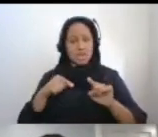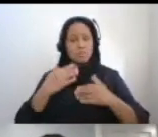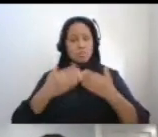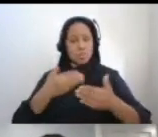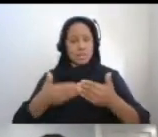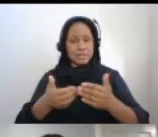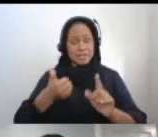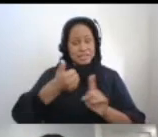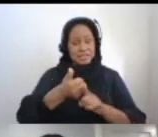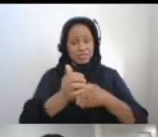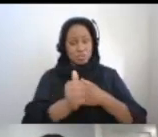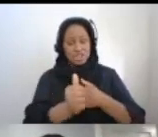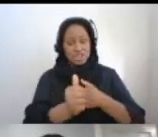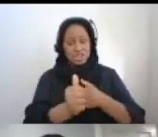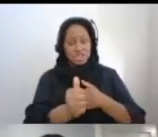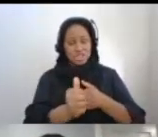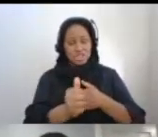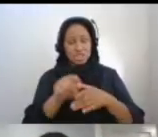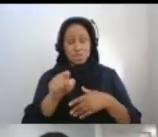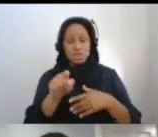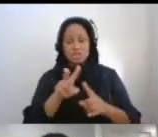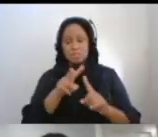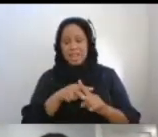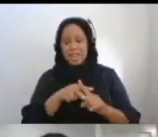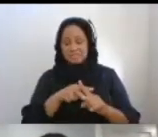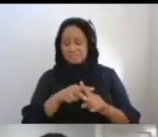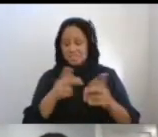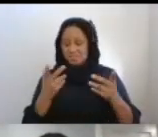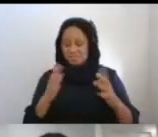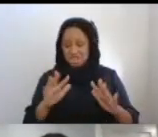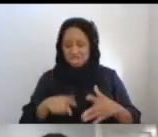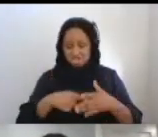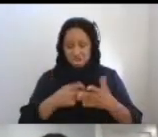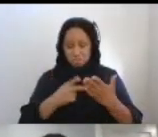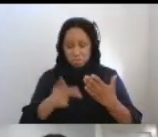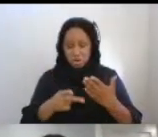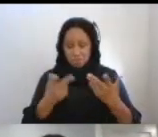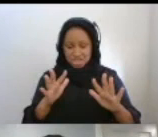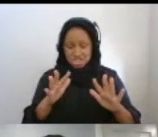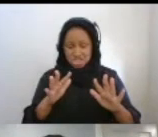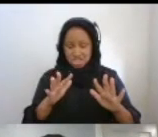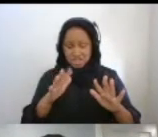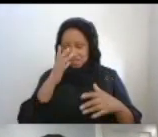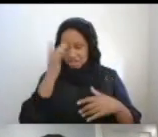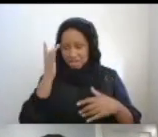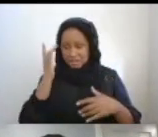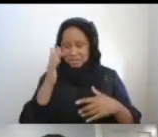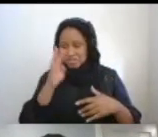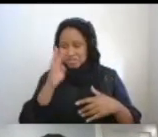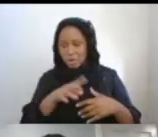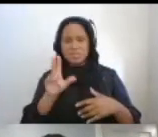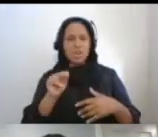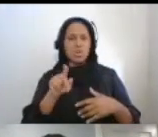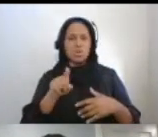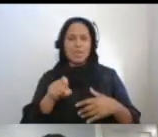a model where you can just subscribe and just like forget about it. You need to really be active. You need to be on top of everything. You need to